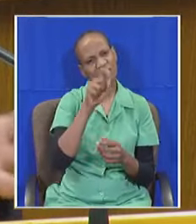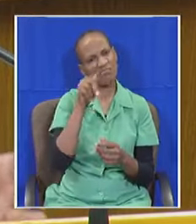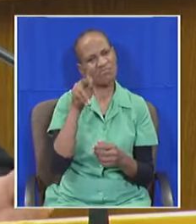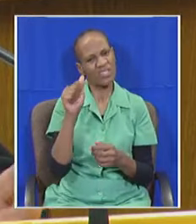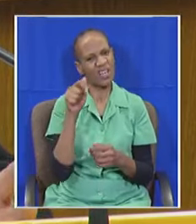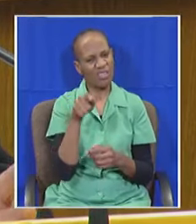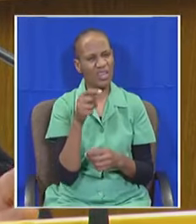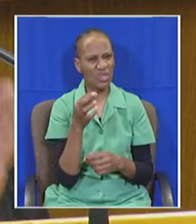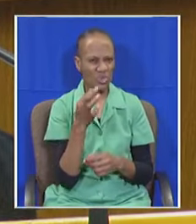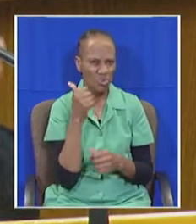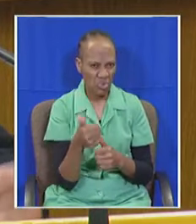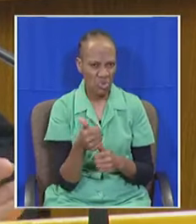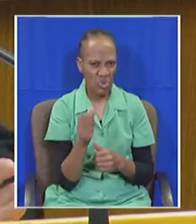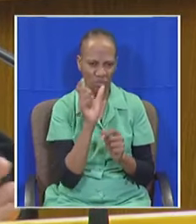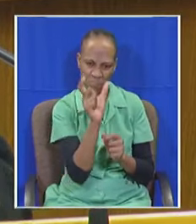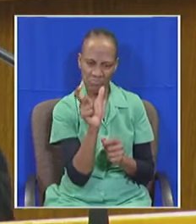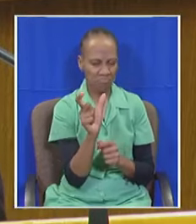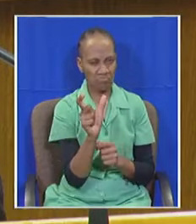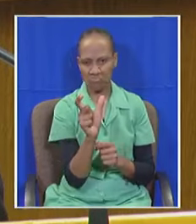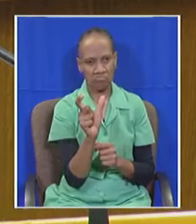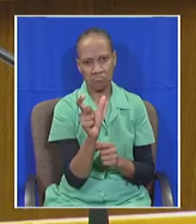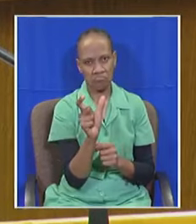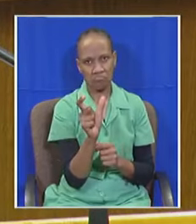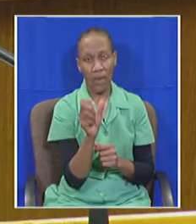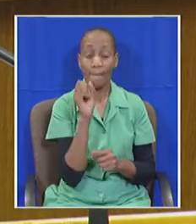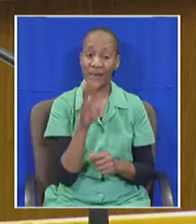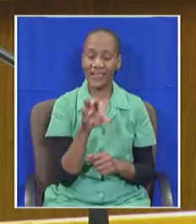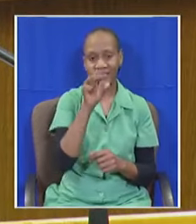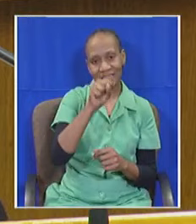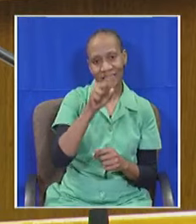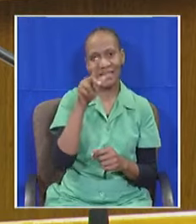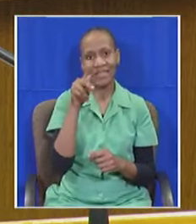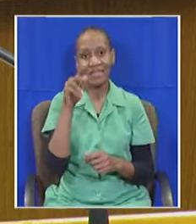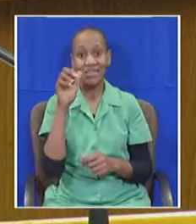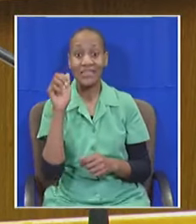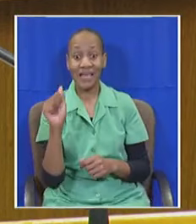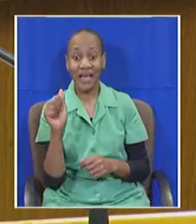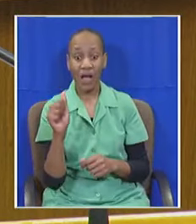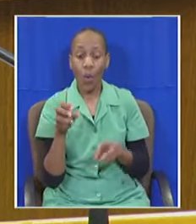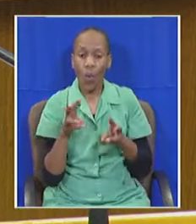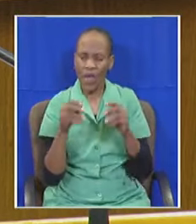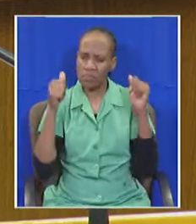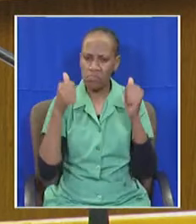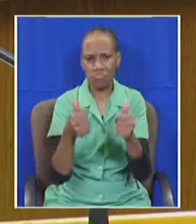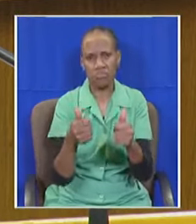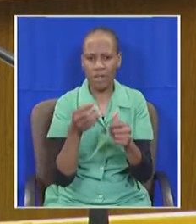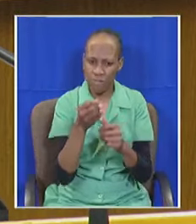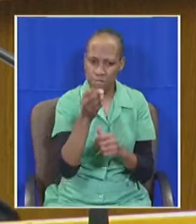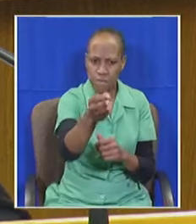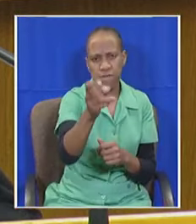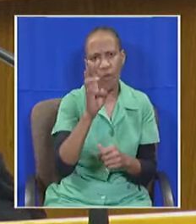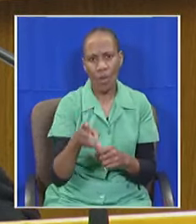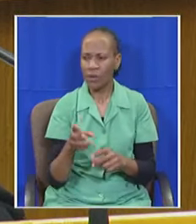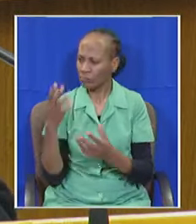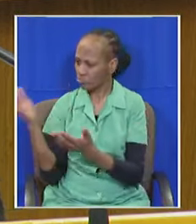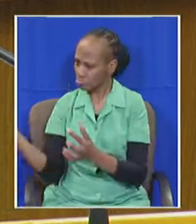of its connotations, but SCAR is the way forward. Go and visit there and go and occupy